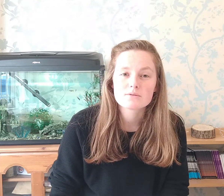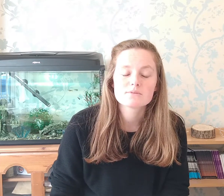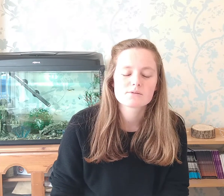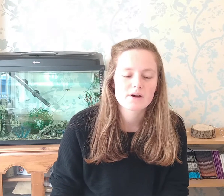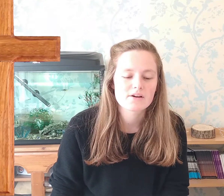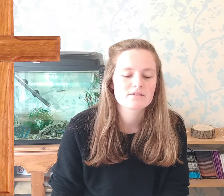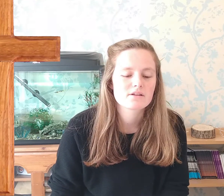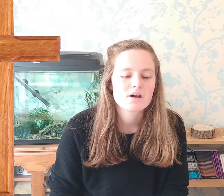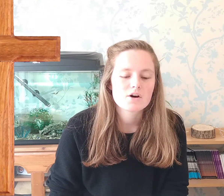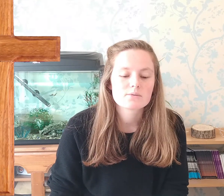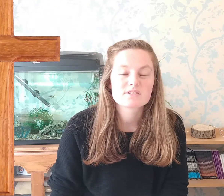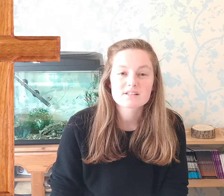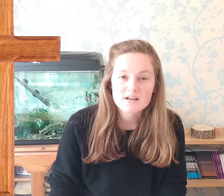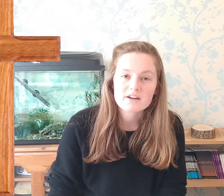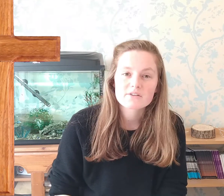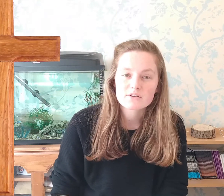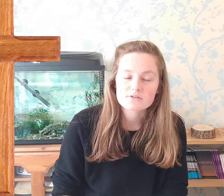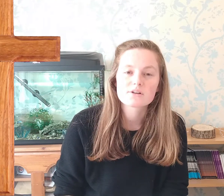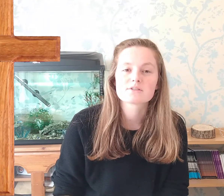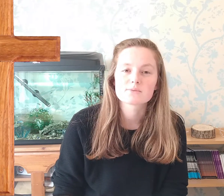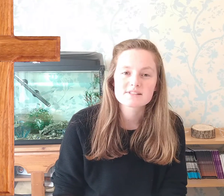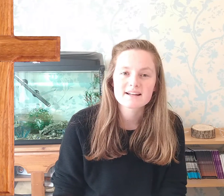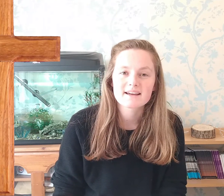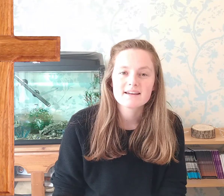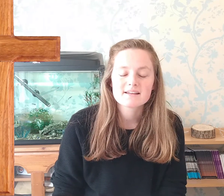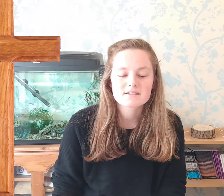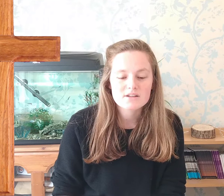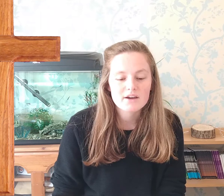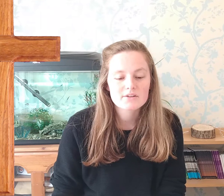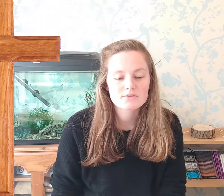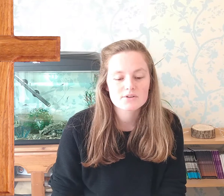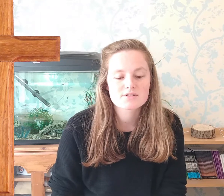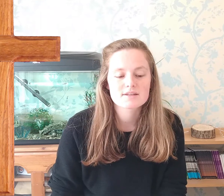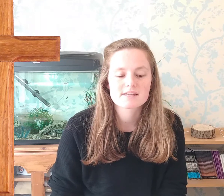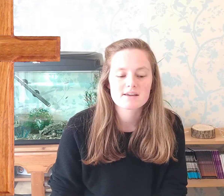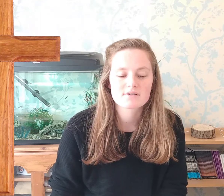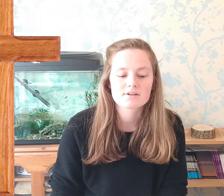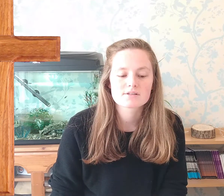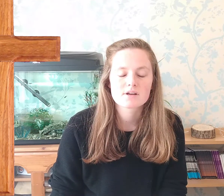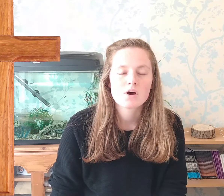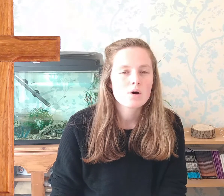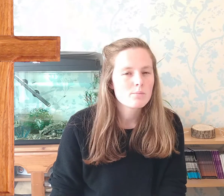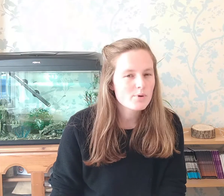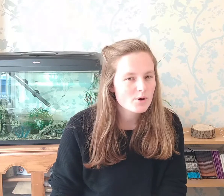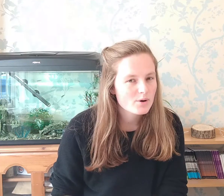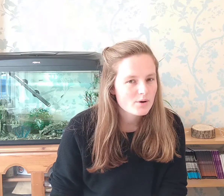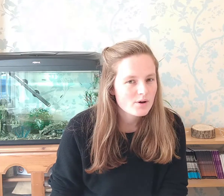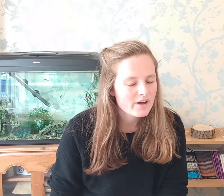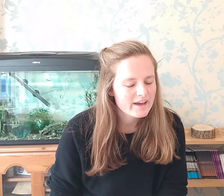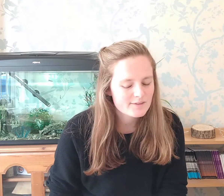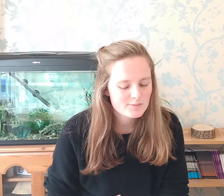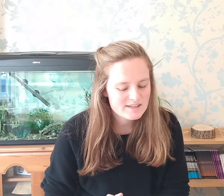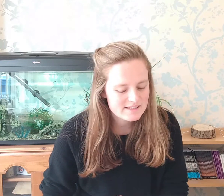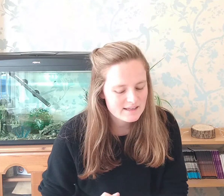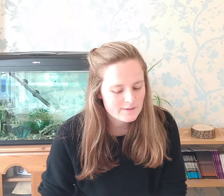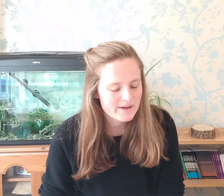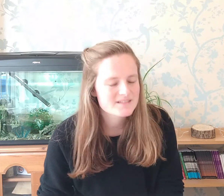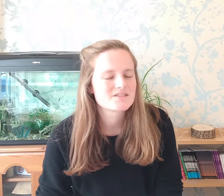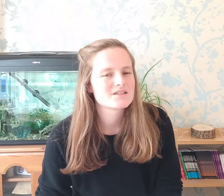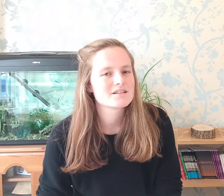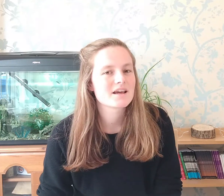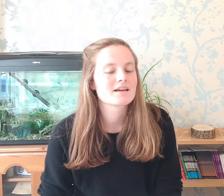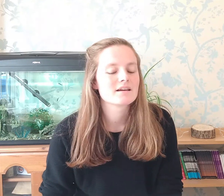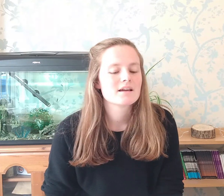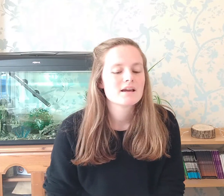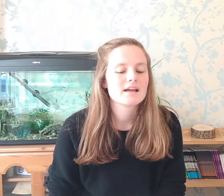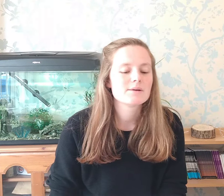Jesus's main reason to come to earth was to die on the cross, wasn't it? To die on the cross to save us. But as we see in the